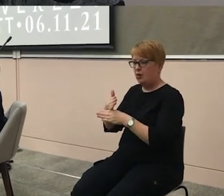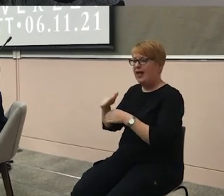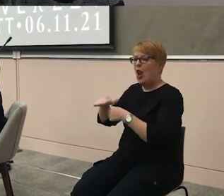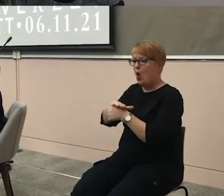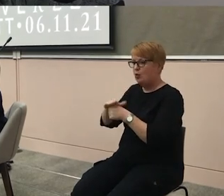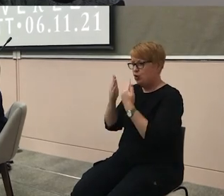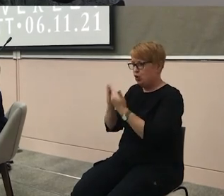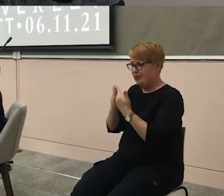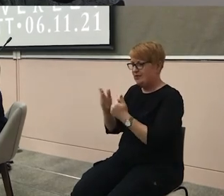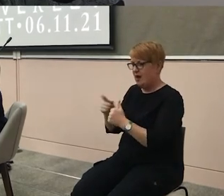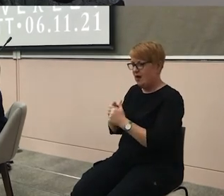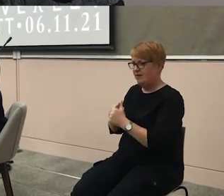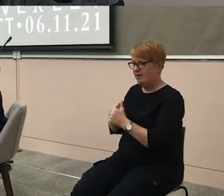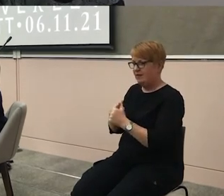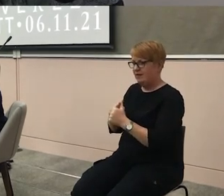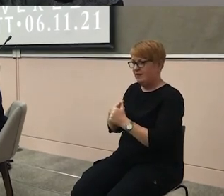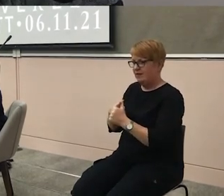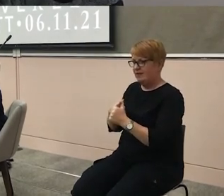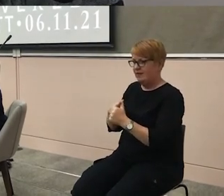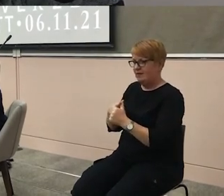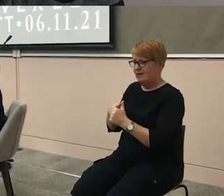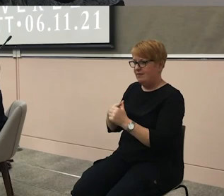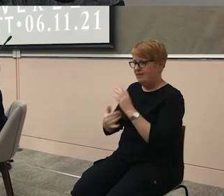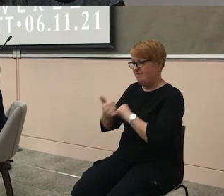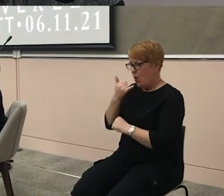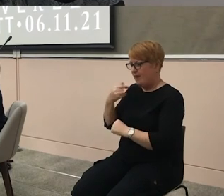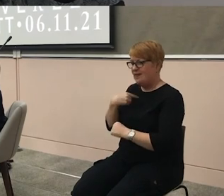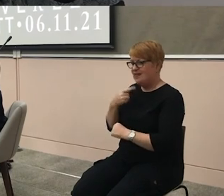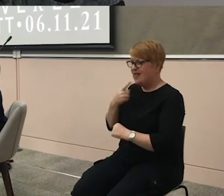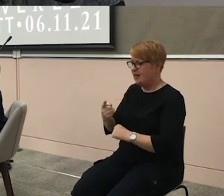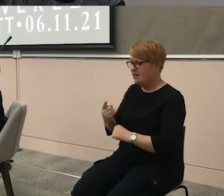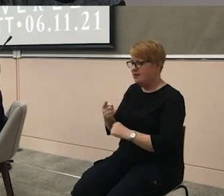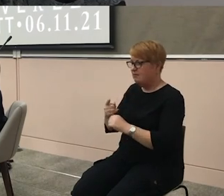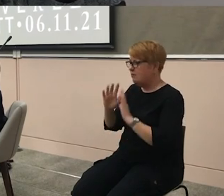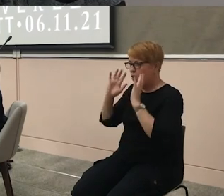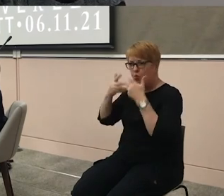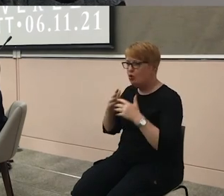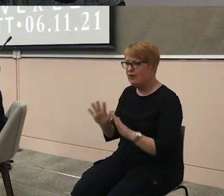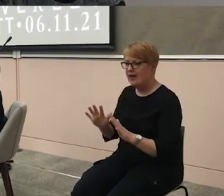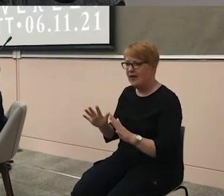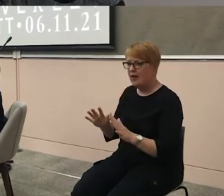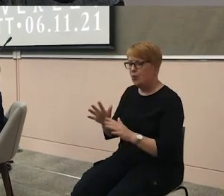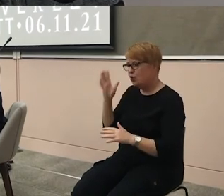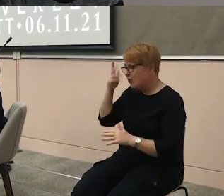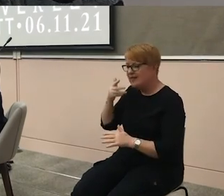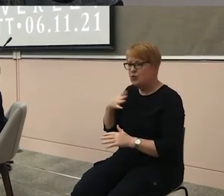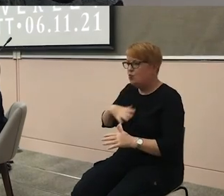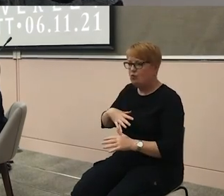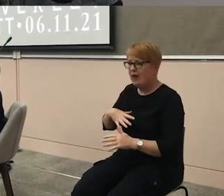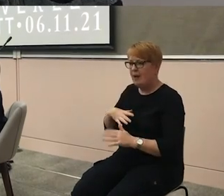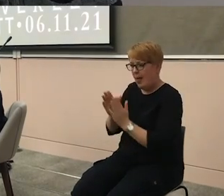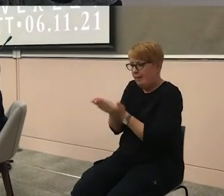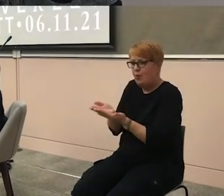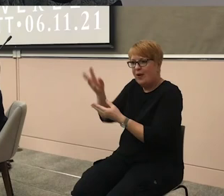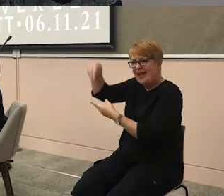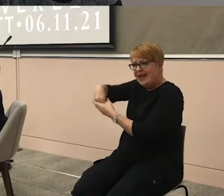like a panic voice note being like, I don't think we should bury it. Like, I don't think we need to have that in the archive. And I think